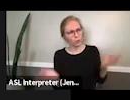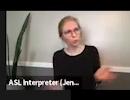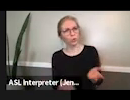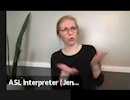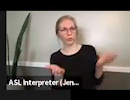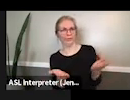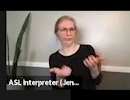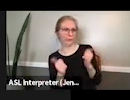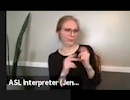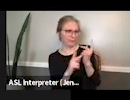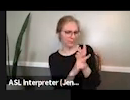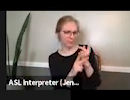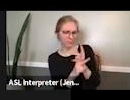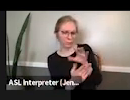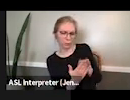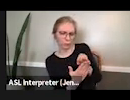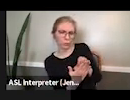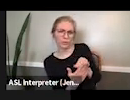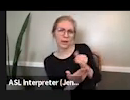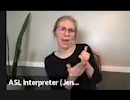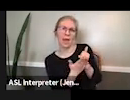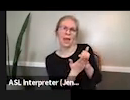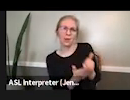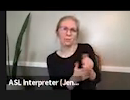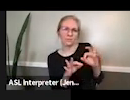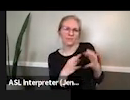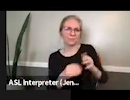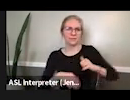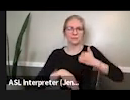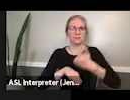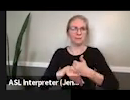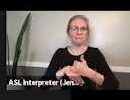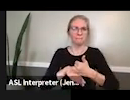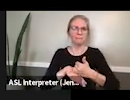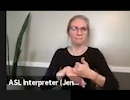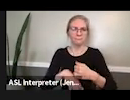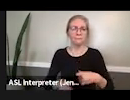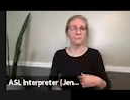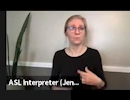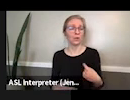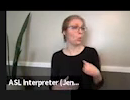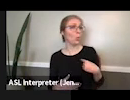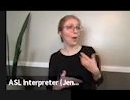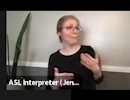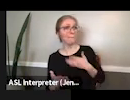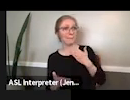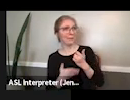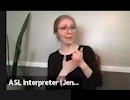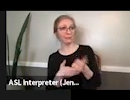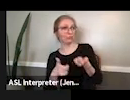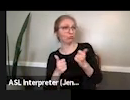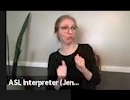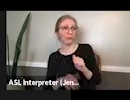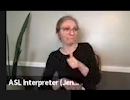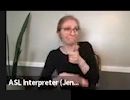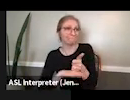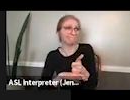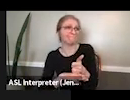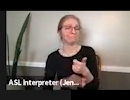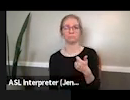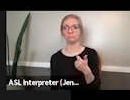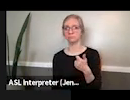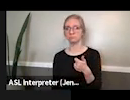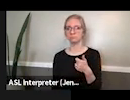out, you try to help the family set that up. Well, I'm happy to help you try to get that in place, and